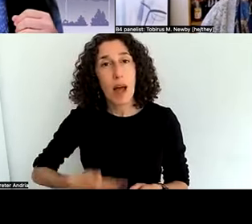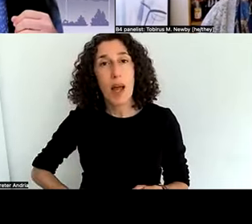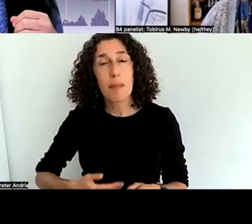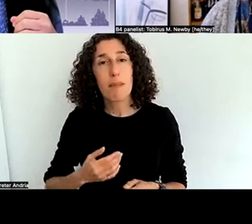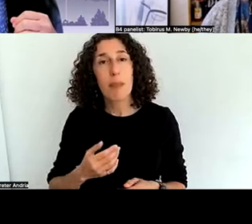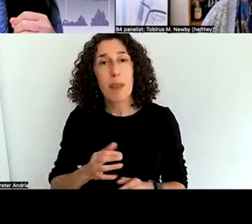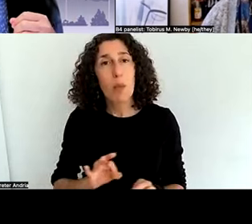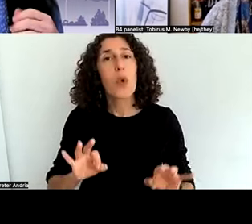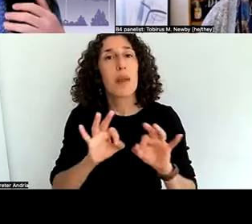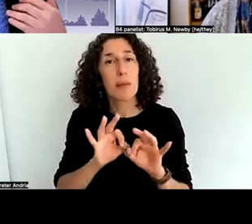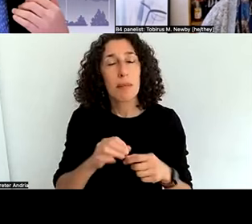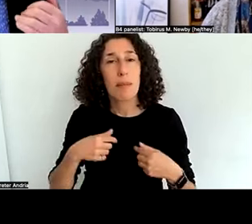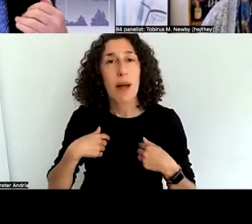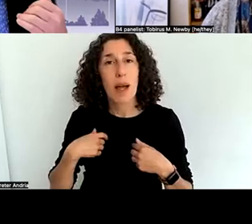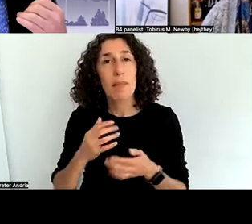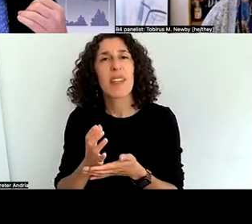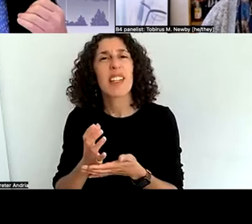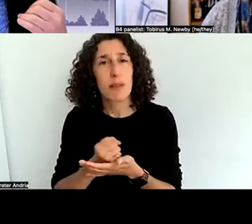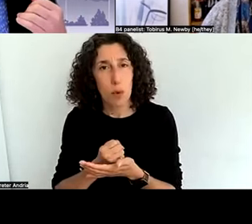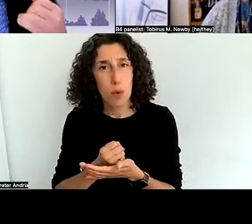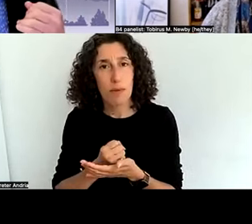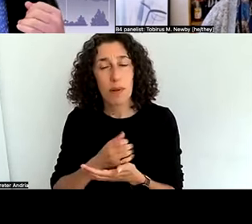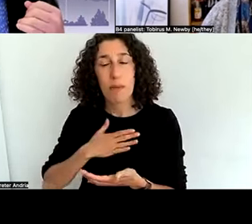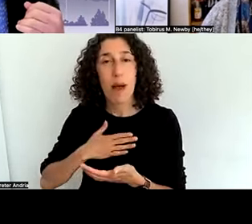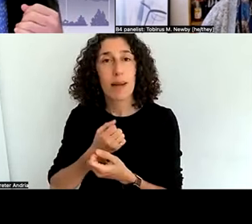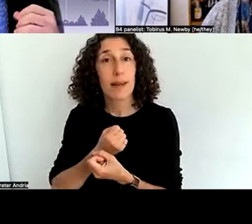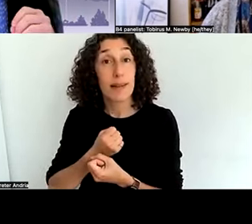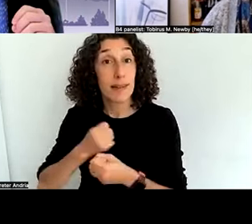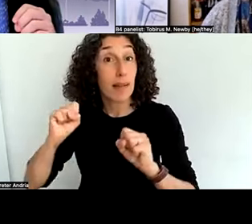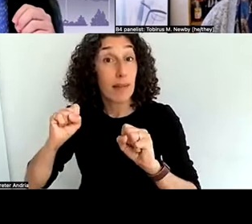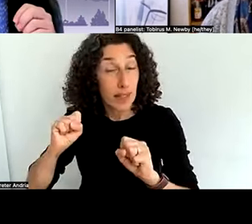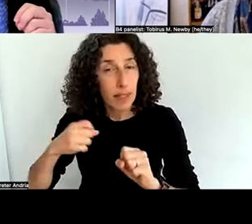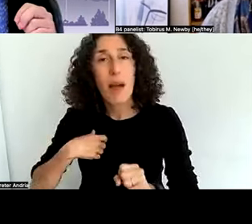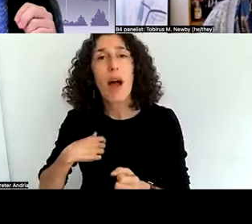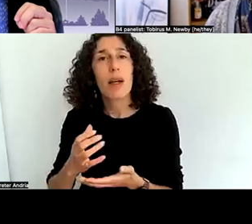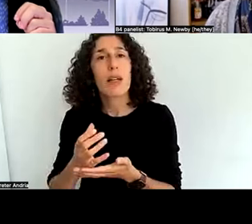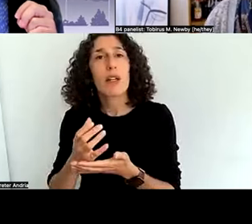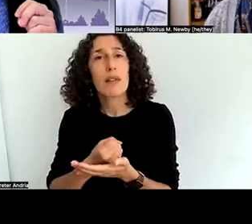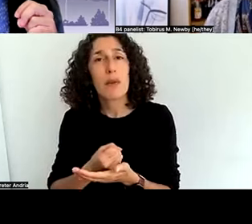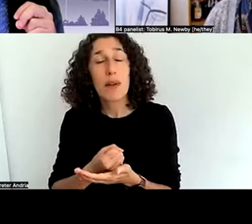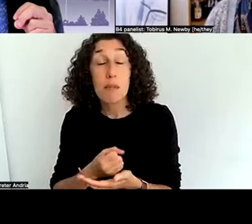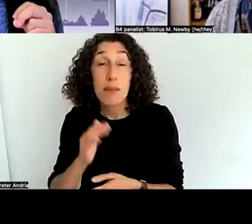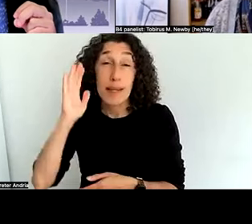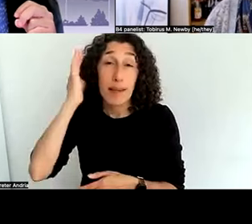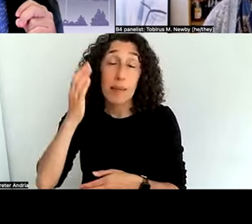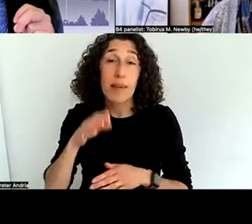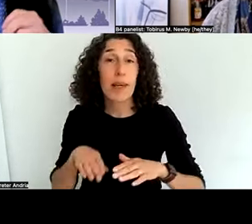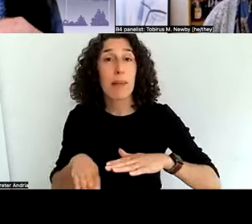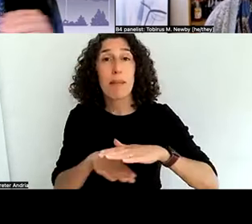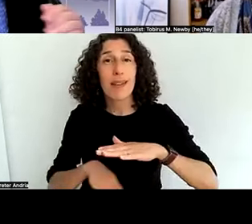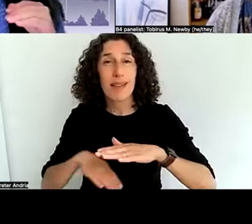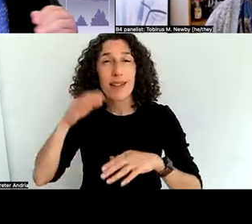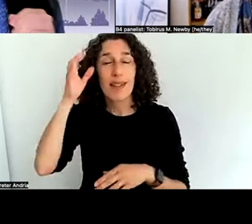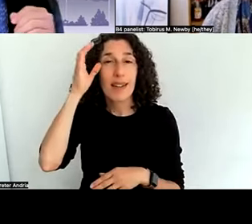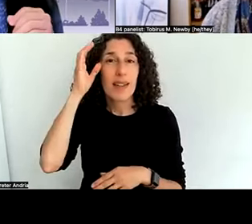that it seems like such a basic kind of concept, right? Like it's